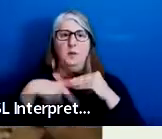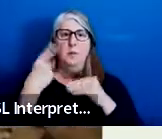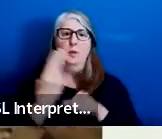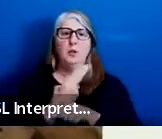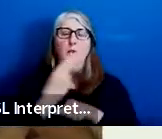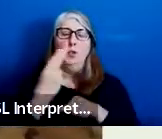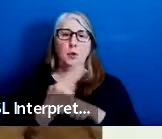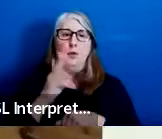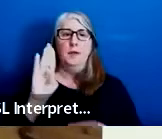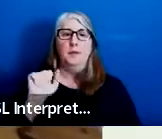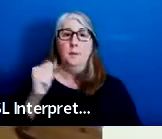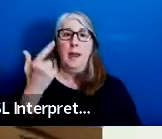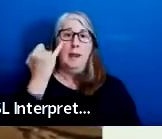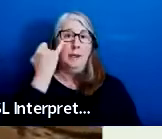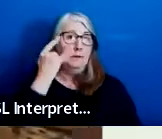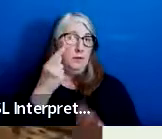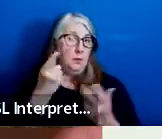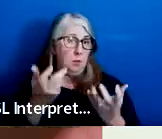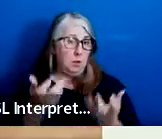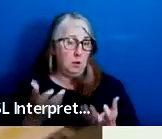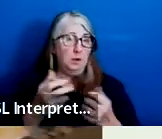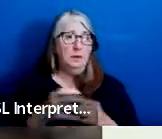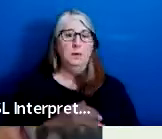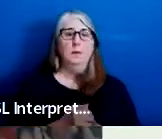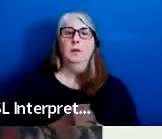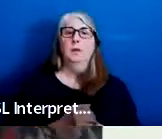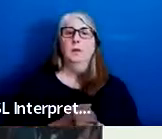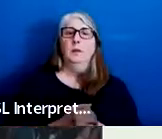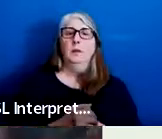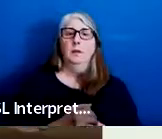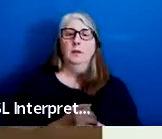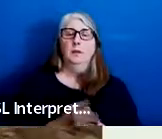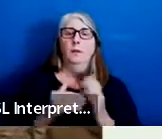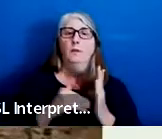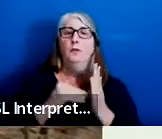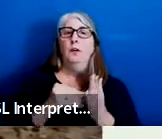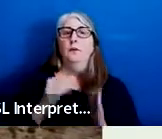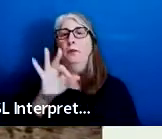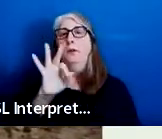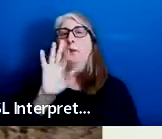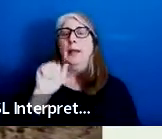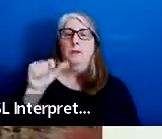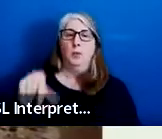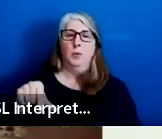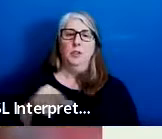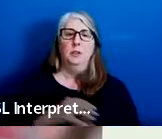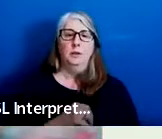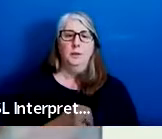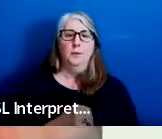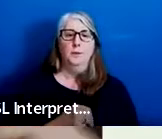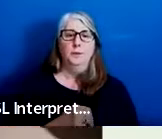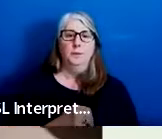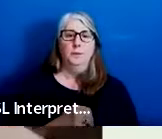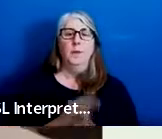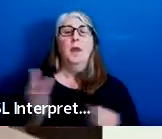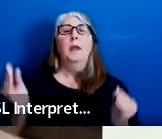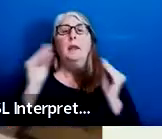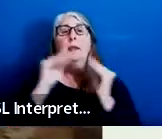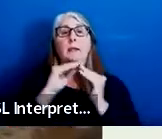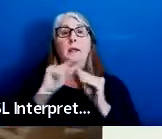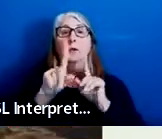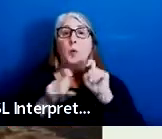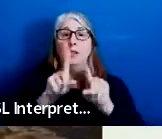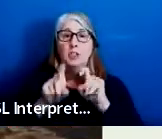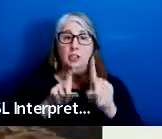compostable bags if you choose to, a frequently asked question sheet answering any additional questions you may have regarding